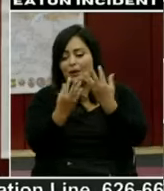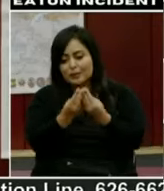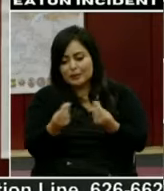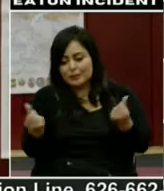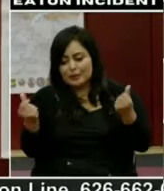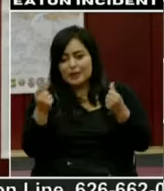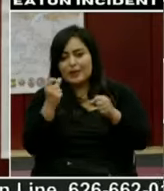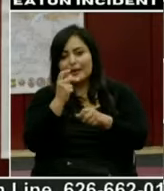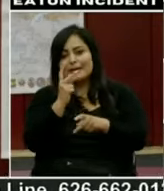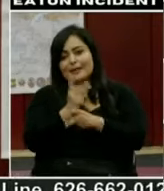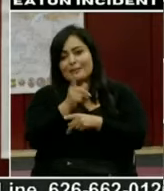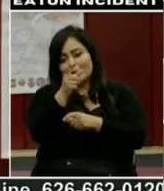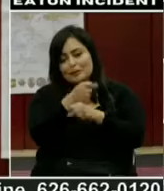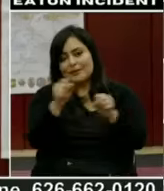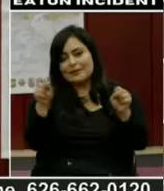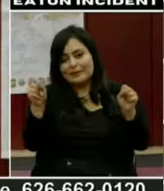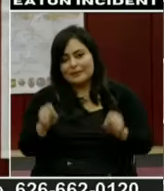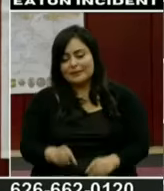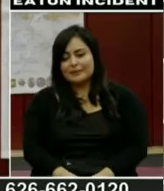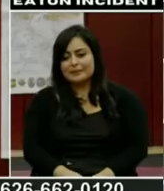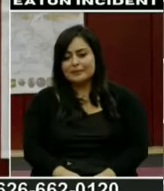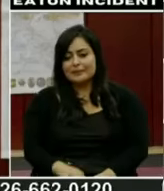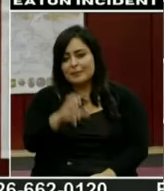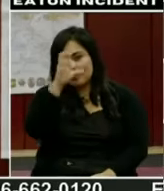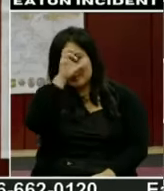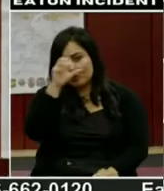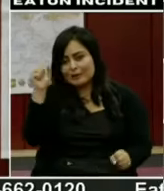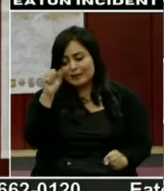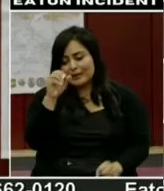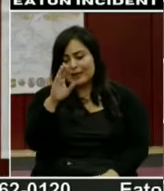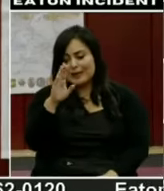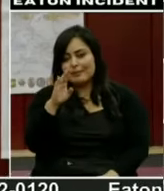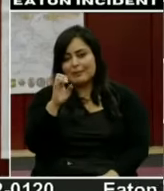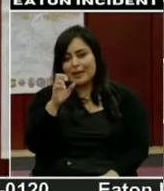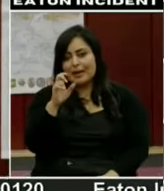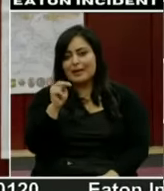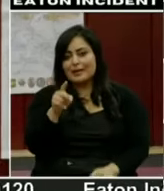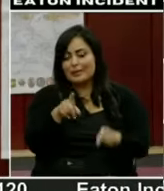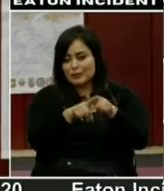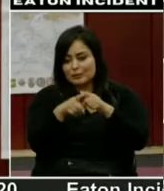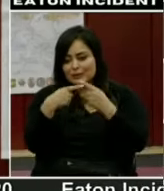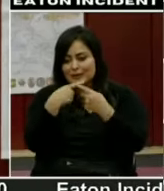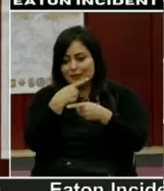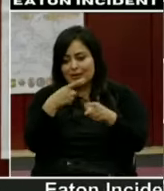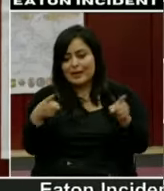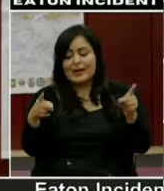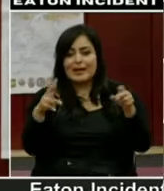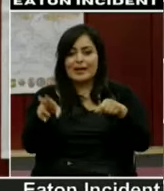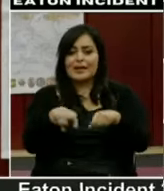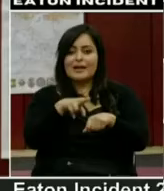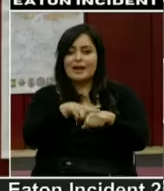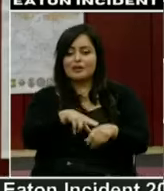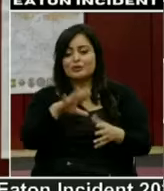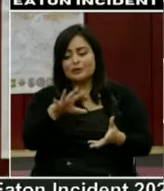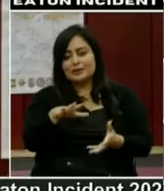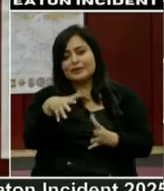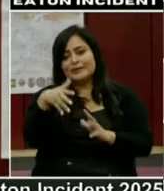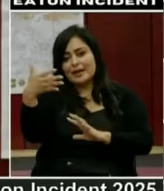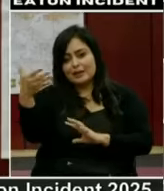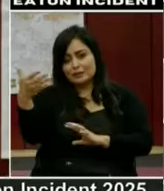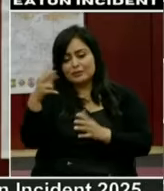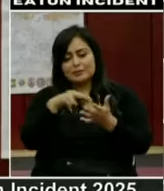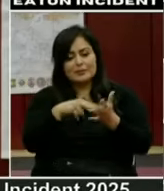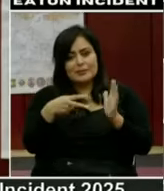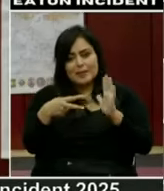safe. And President Biden immediately declared a national disaster. And what